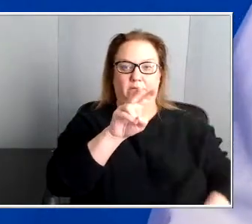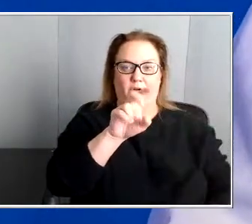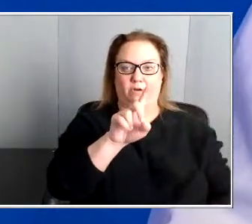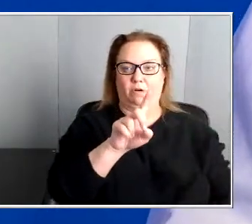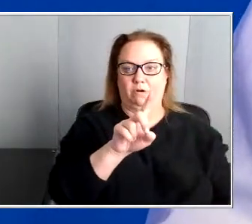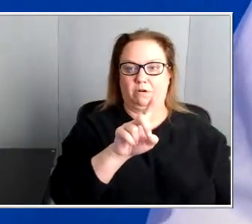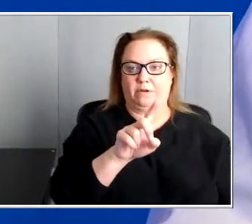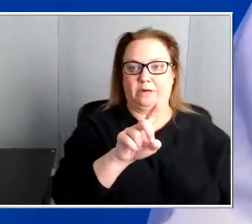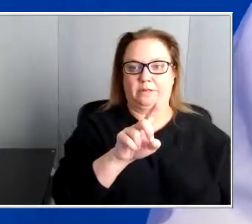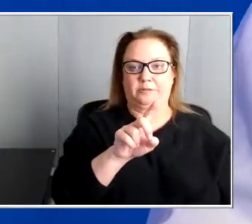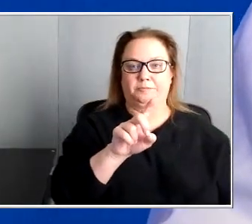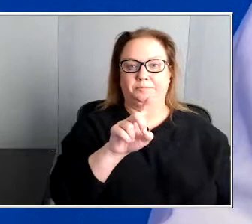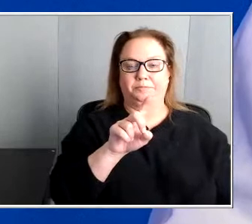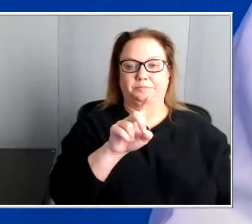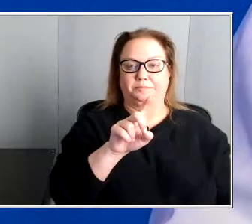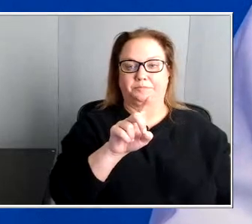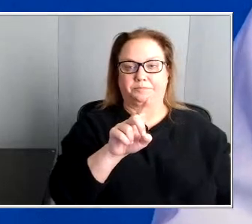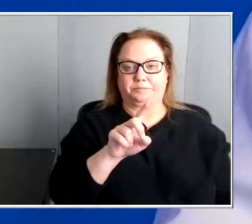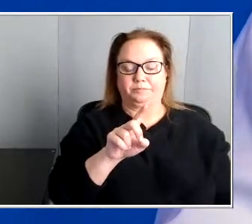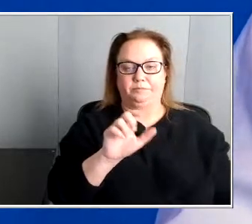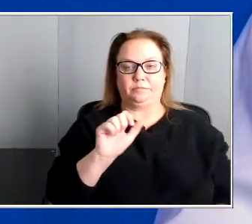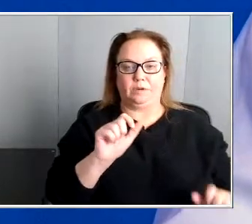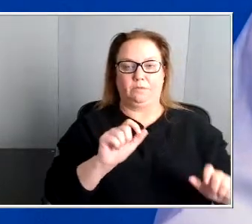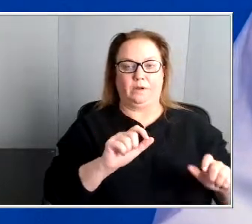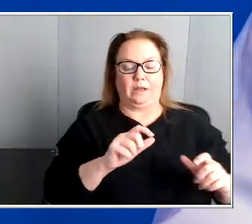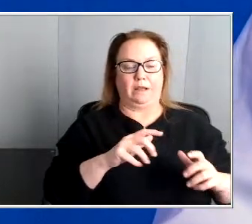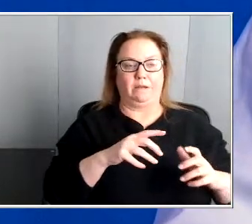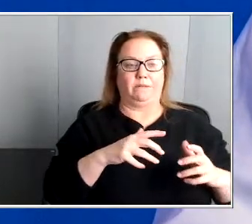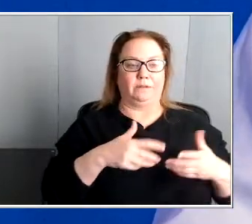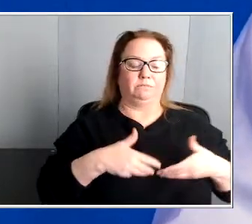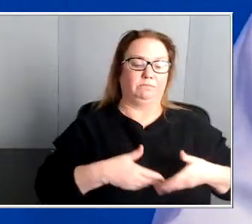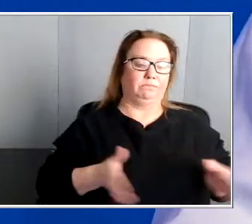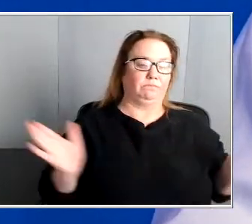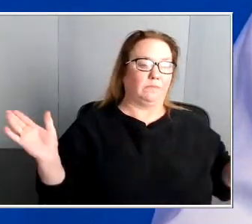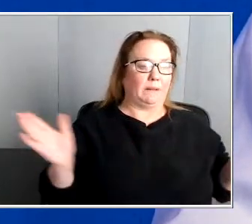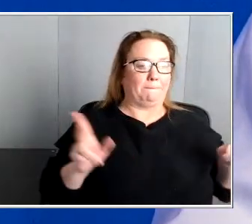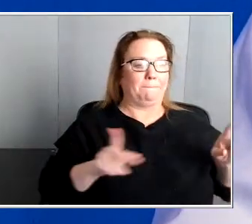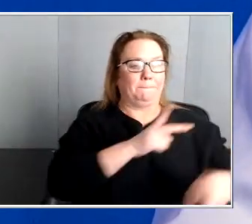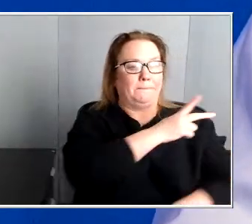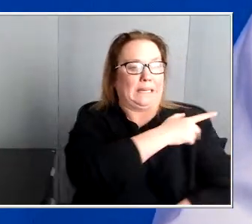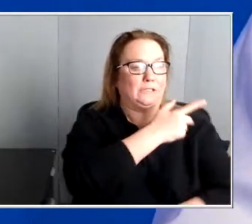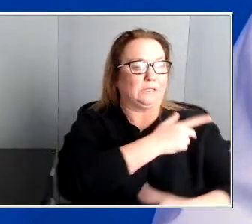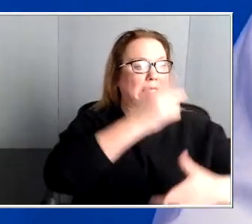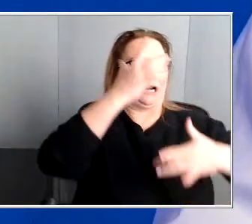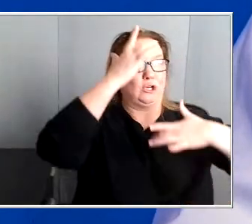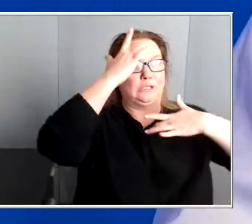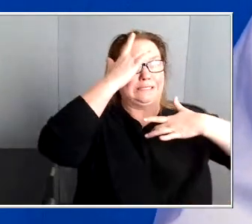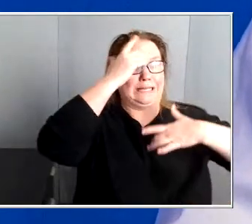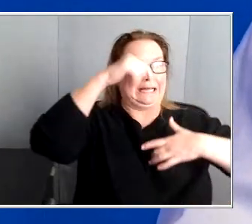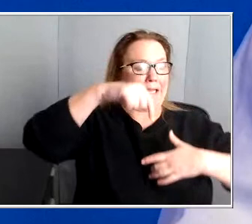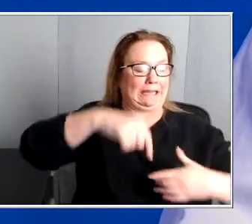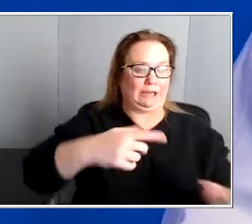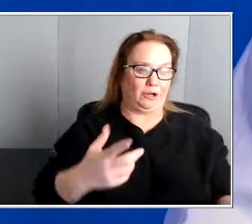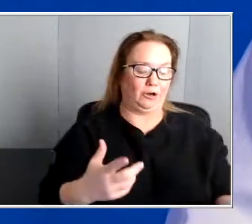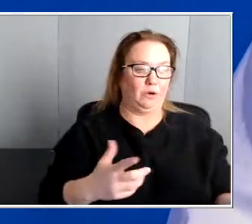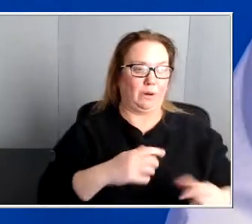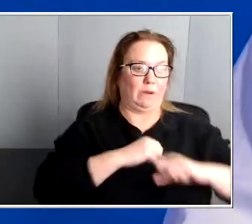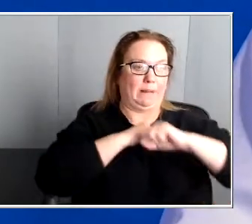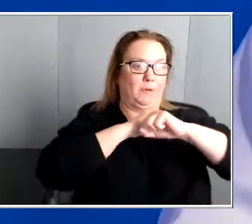get COVID. But we have lots of very vulnerable patients around here, and so we want to make sure